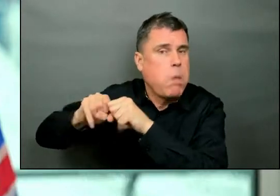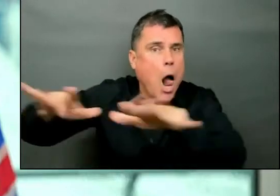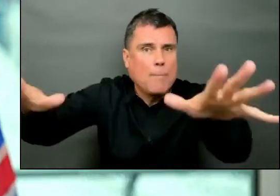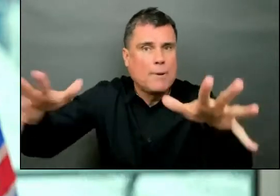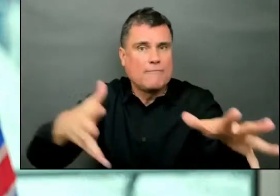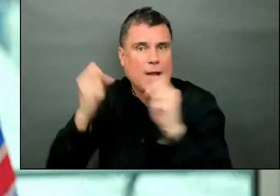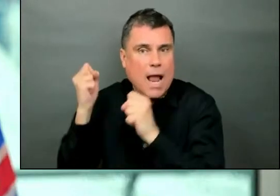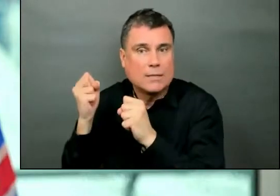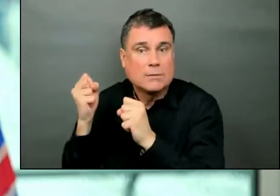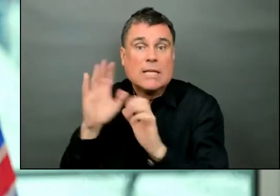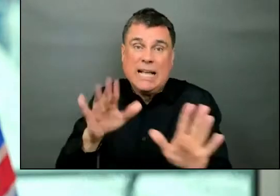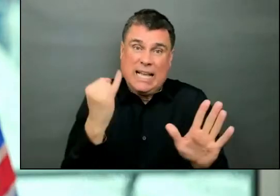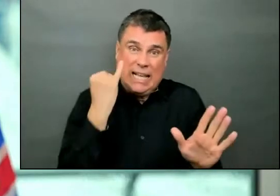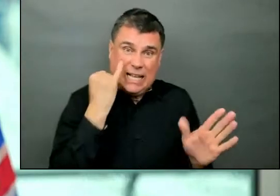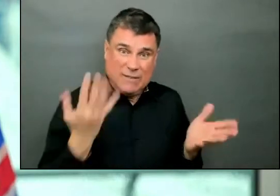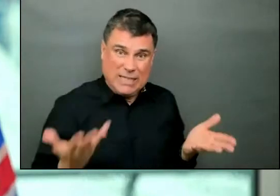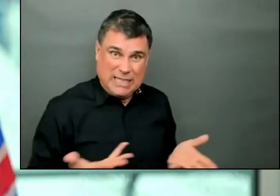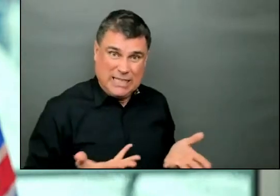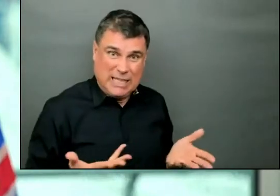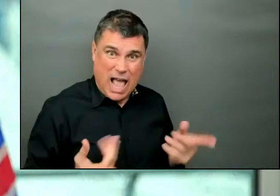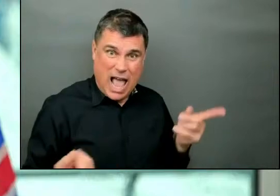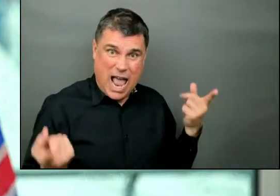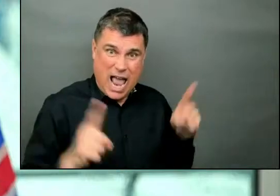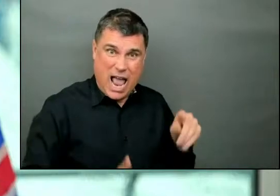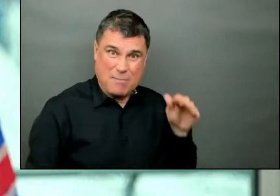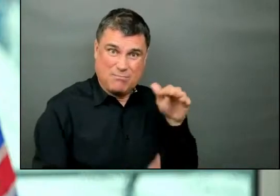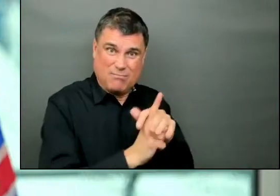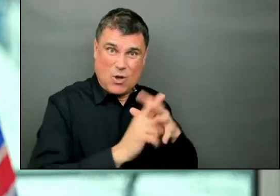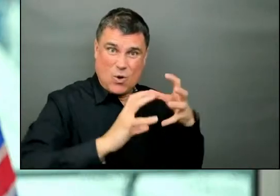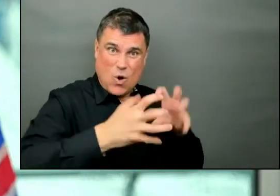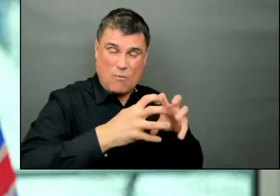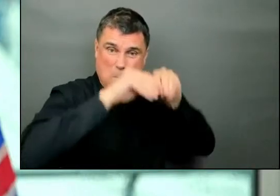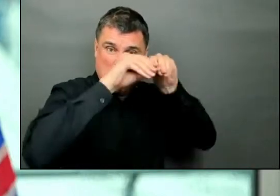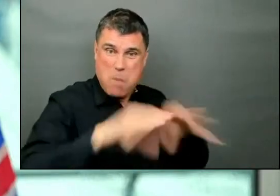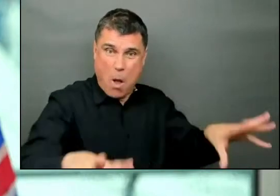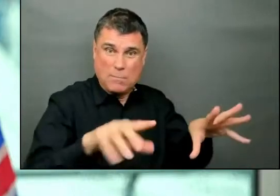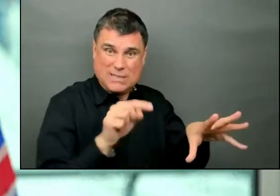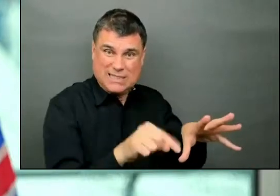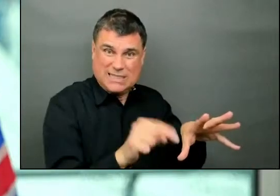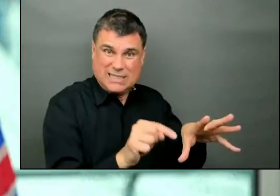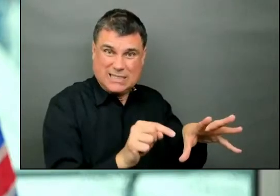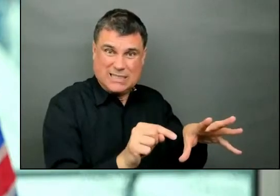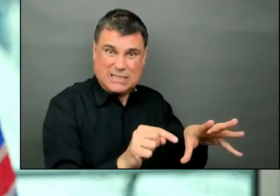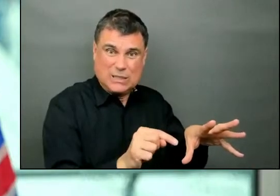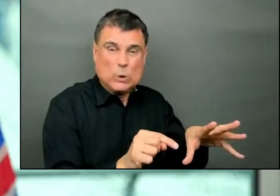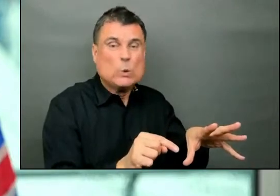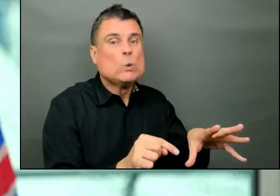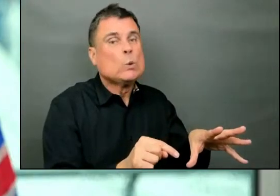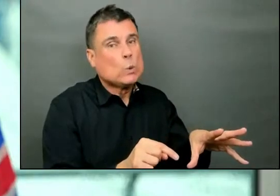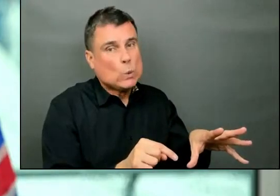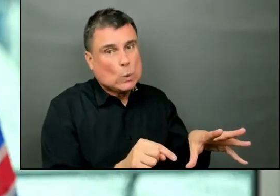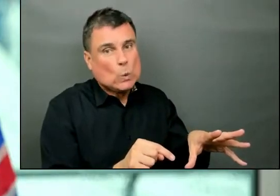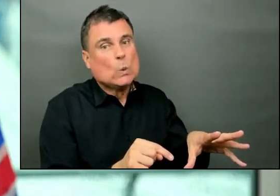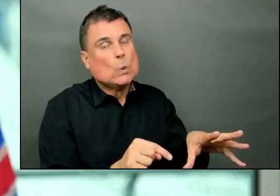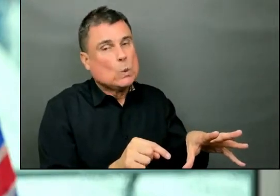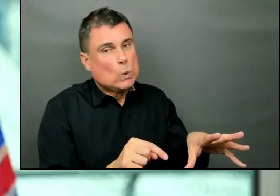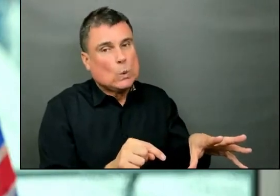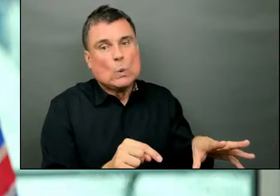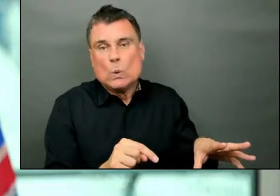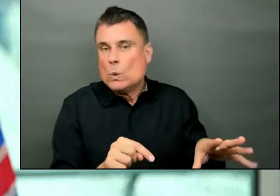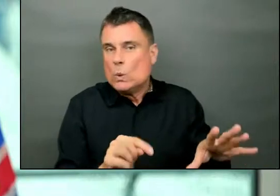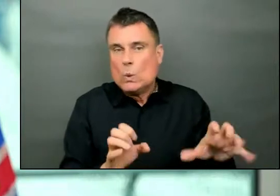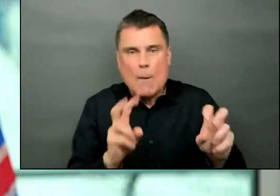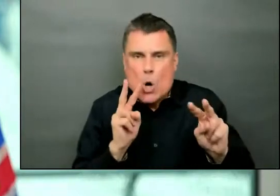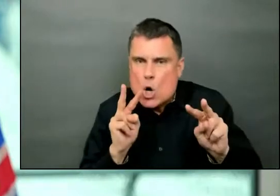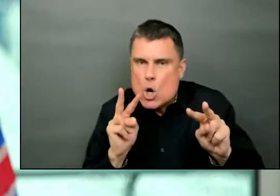there other ways that we need to, other measures we need to take to stop those situations where transmission is happening. And